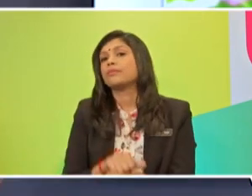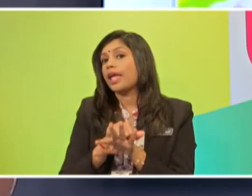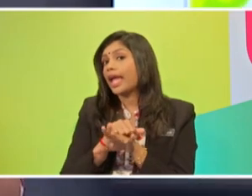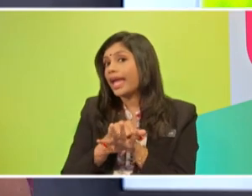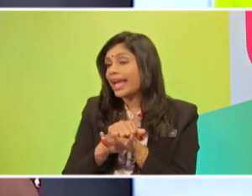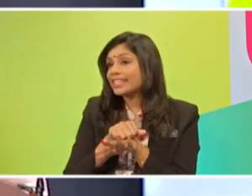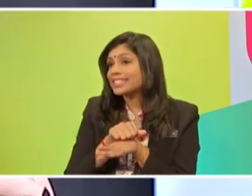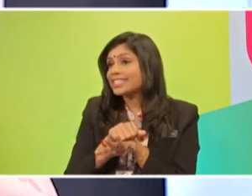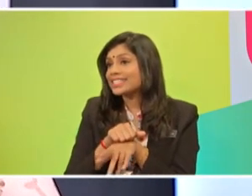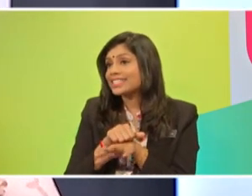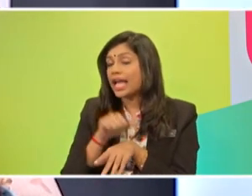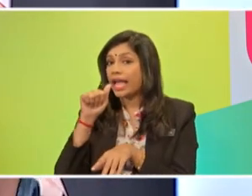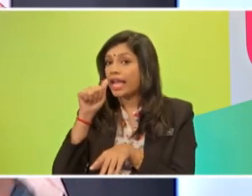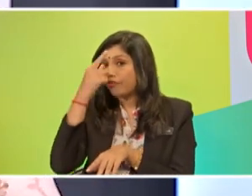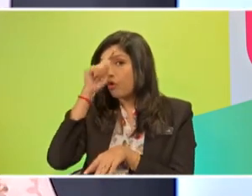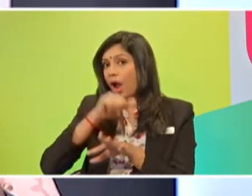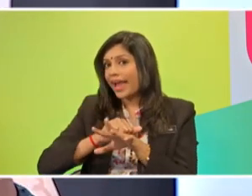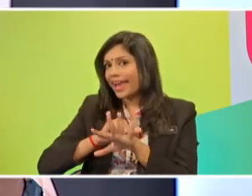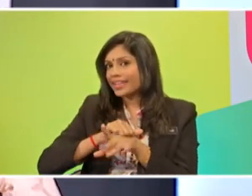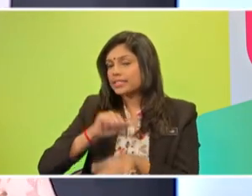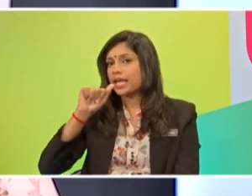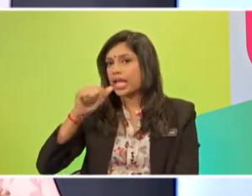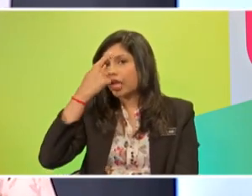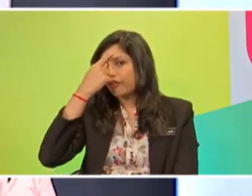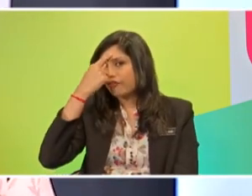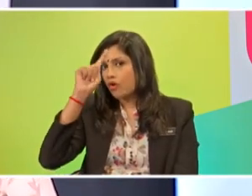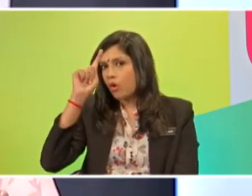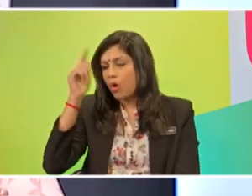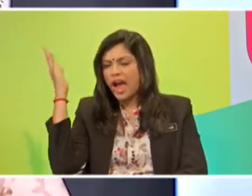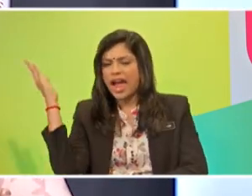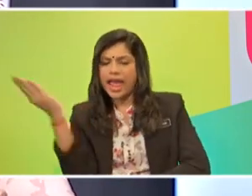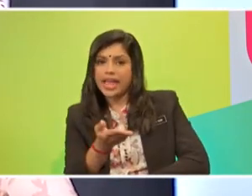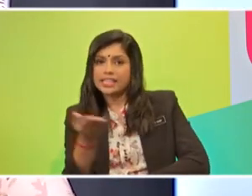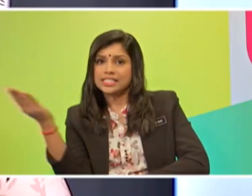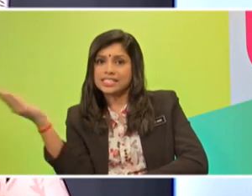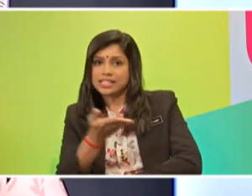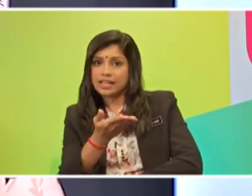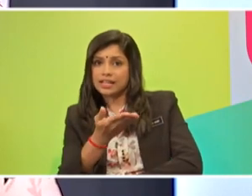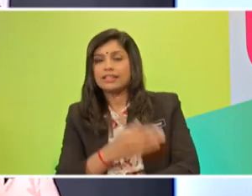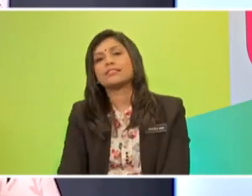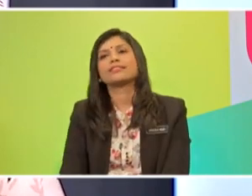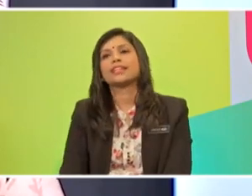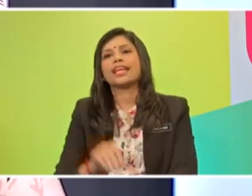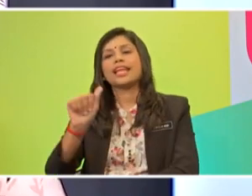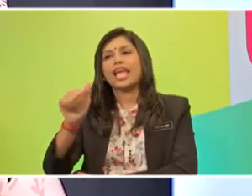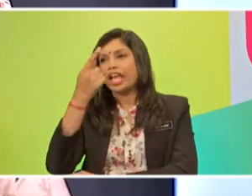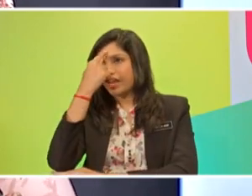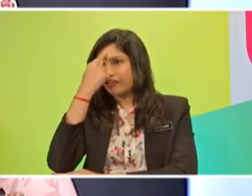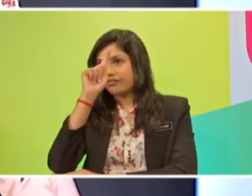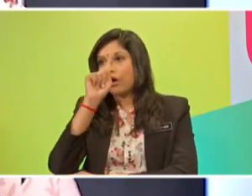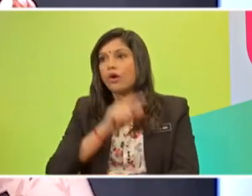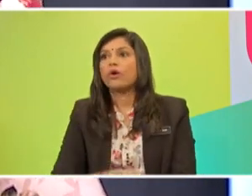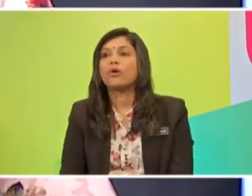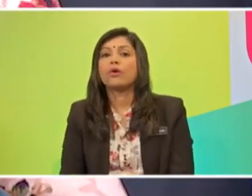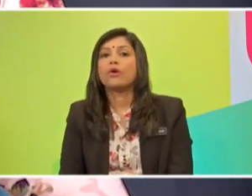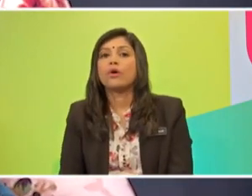that starts with the letter A. I have X that starts with the letter A. And I